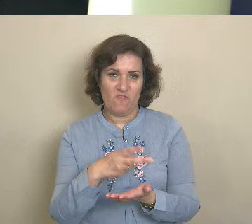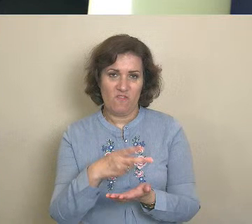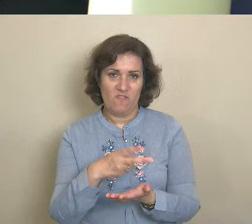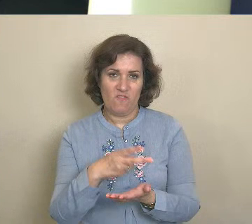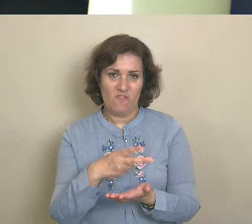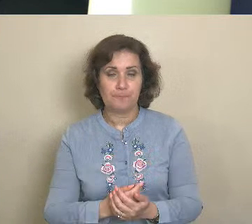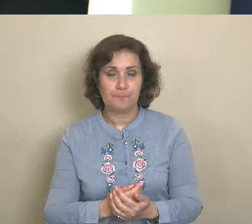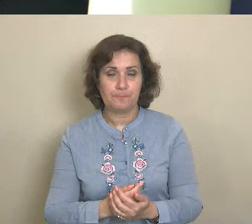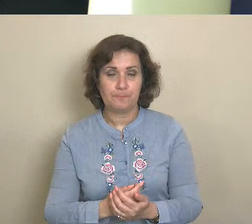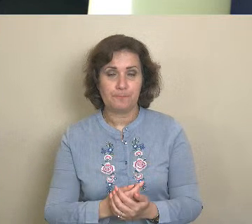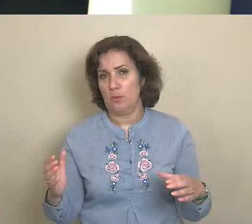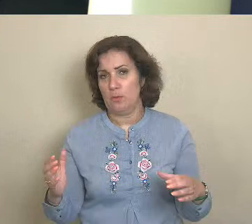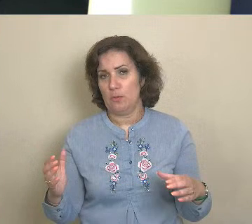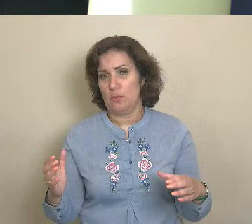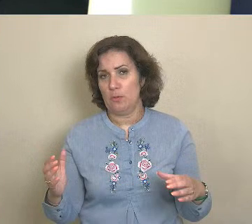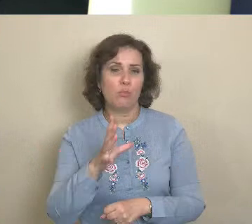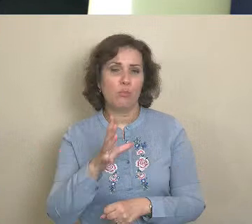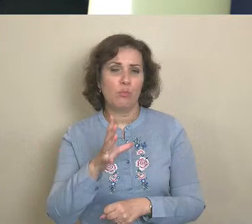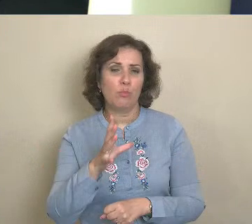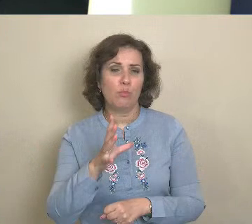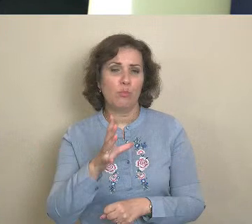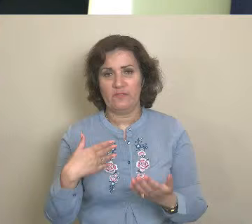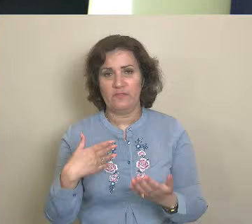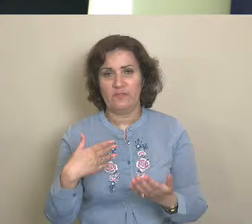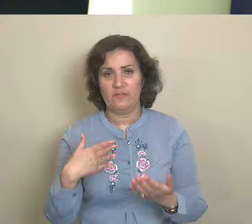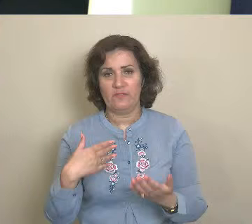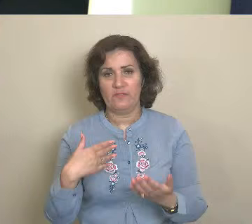number of violations when the